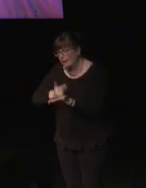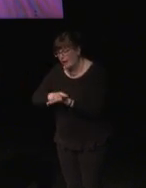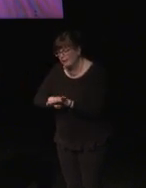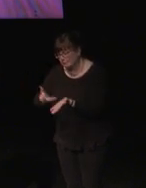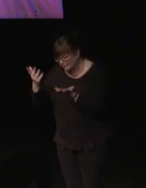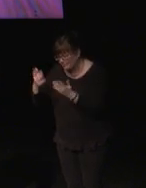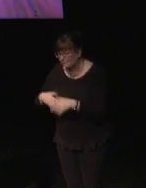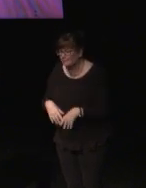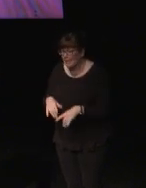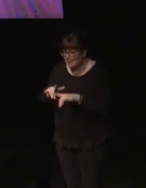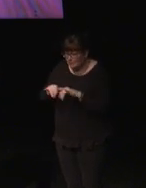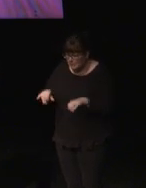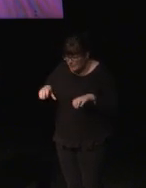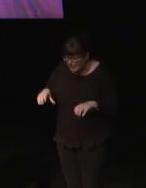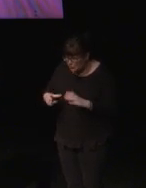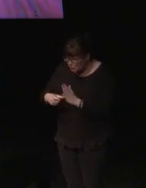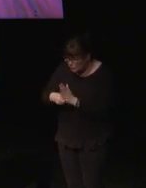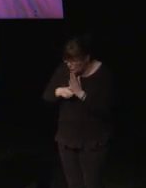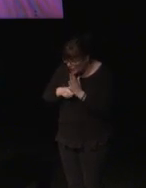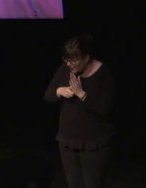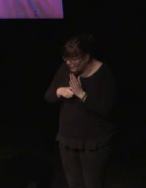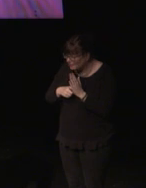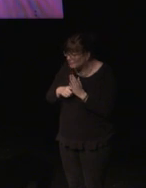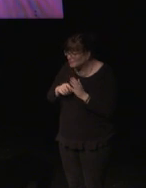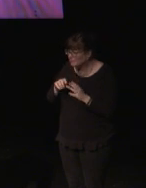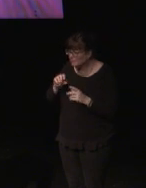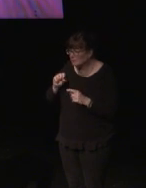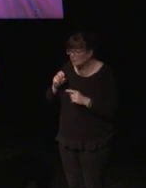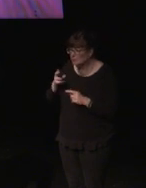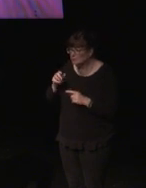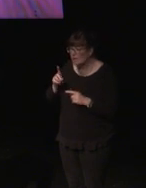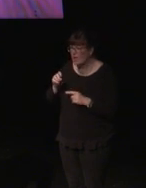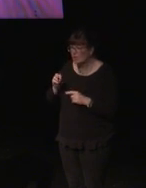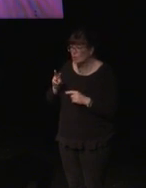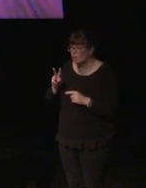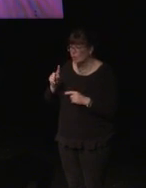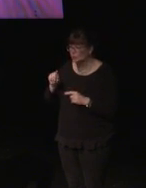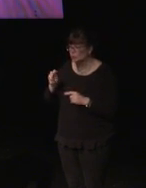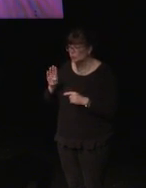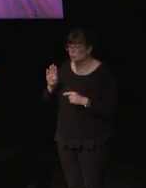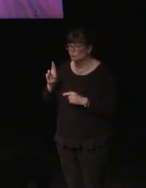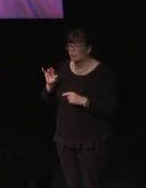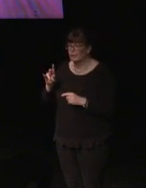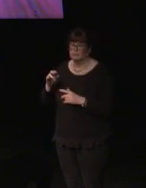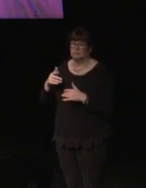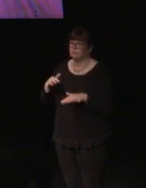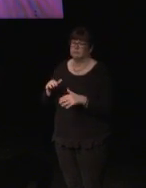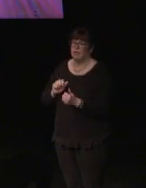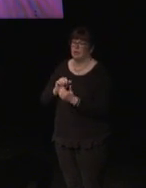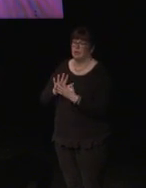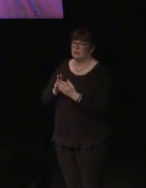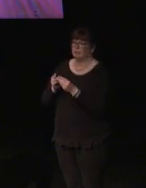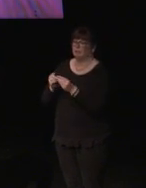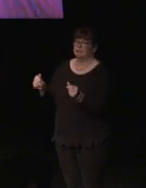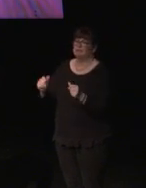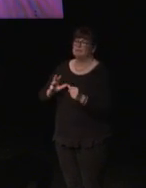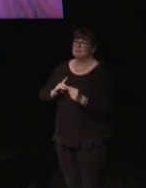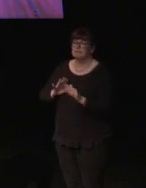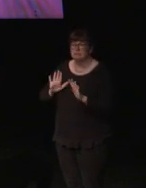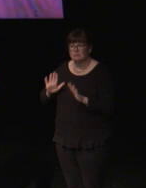simultaneous actions required. You know, Shadow Tomb Raider did an amazing job at addressing that. You know, really